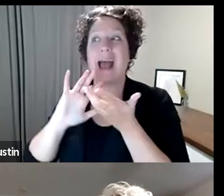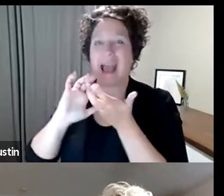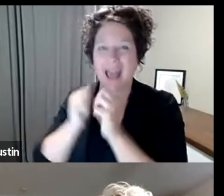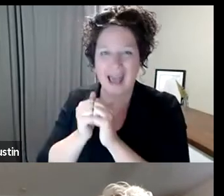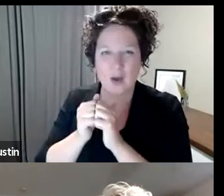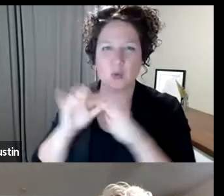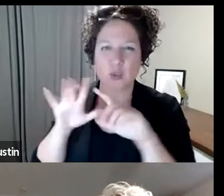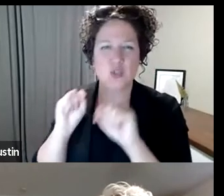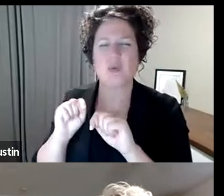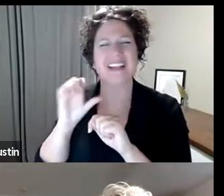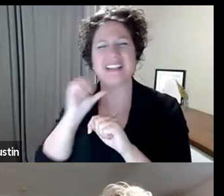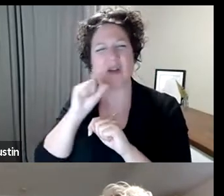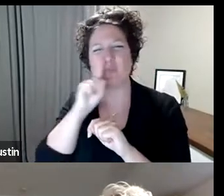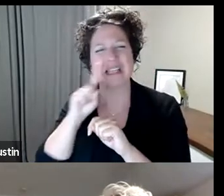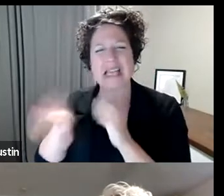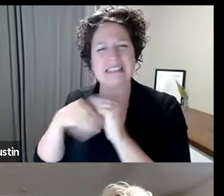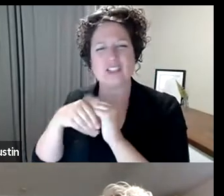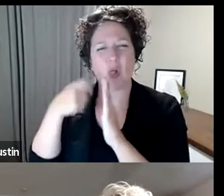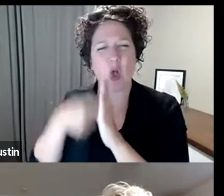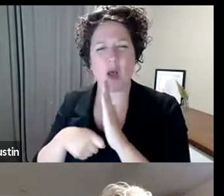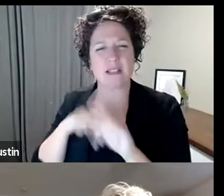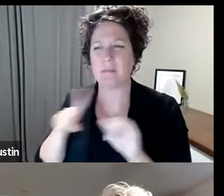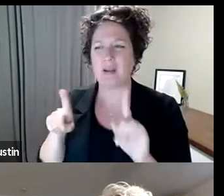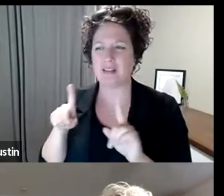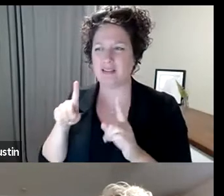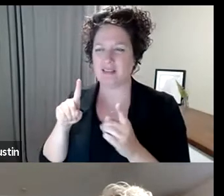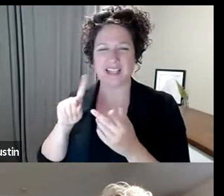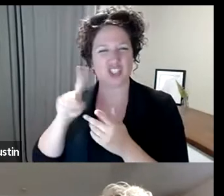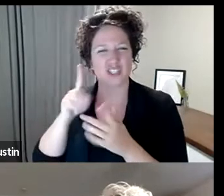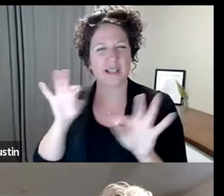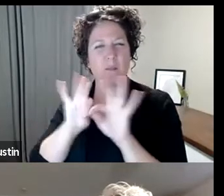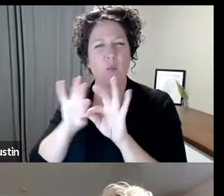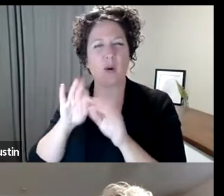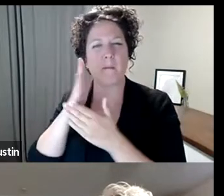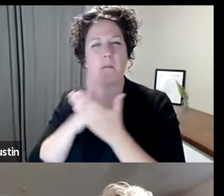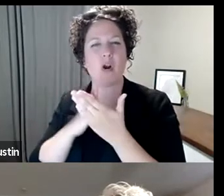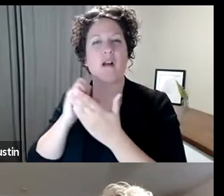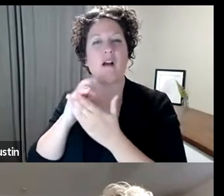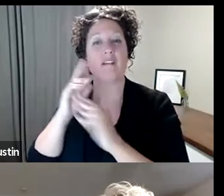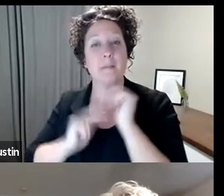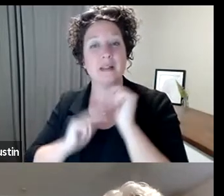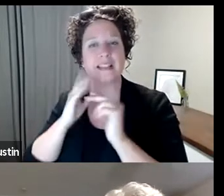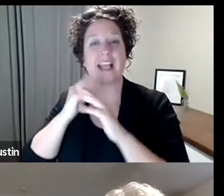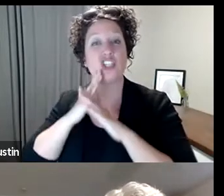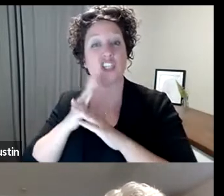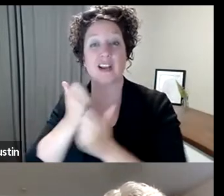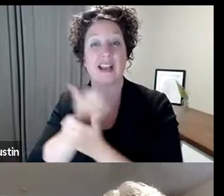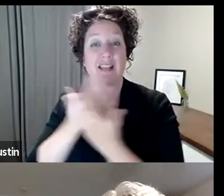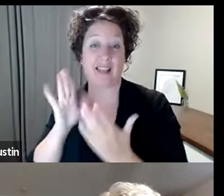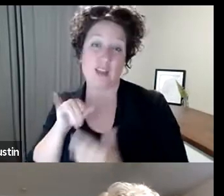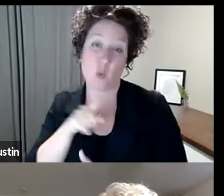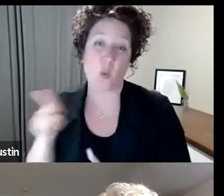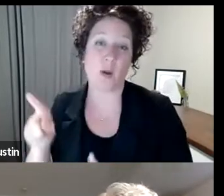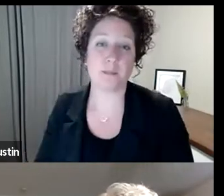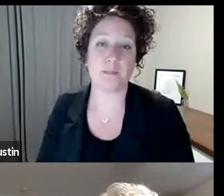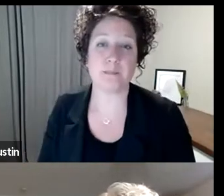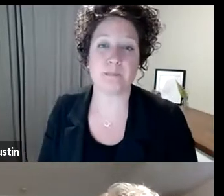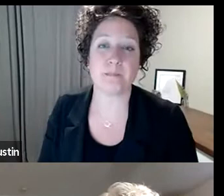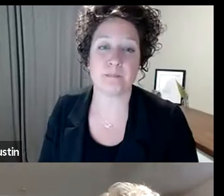additional cost. They just become a really important part of building and sharing anything that you want to.